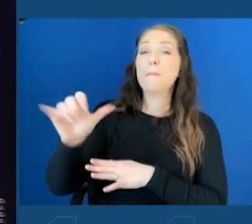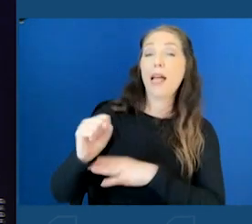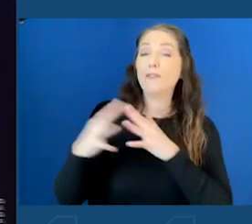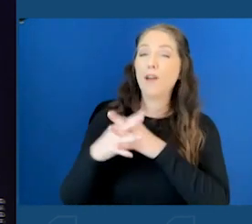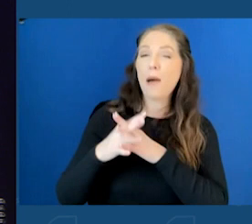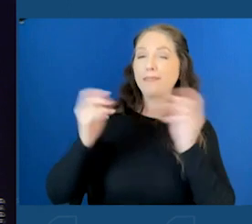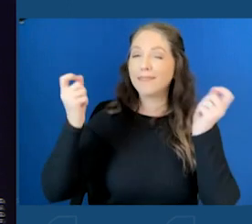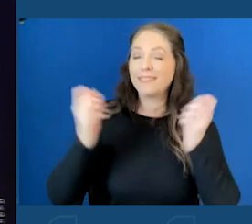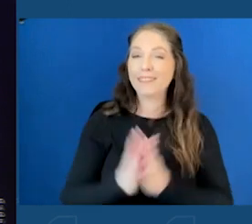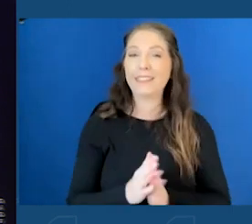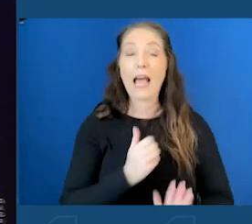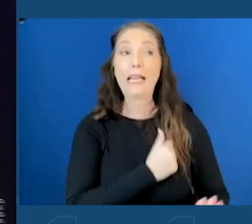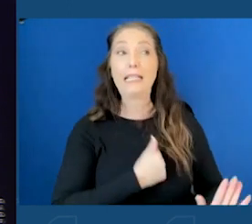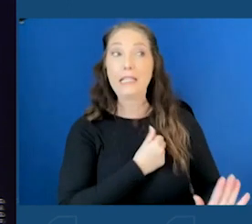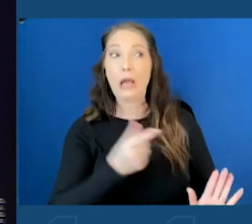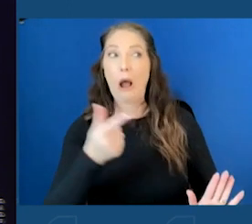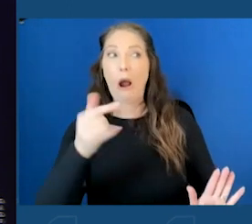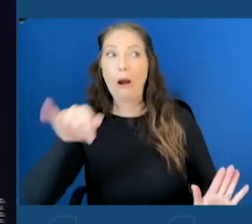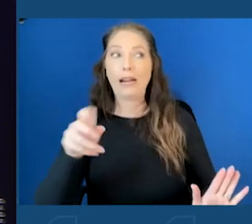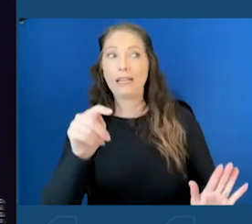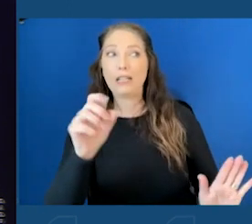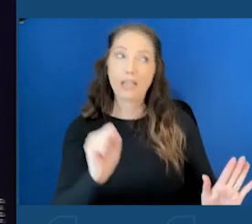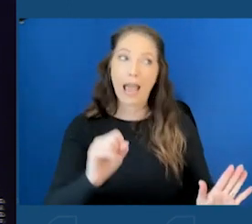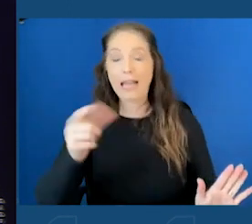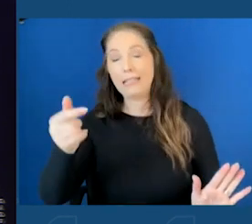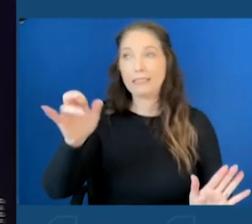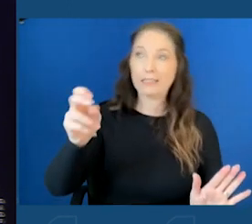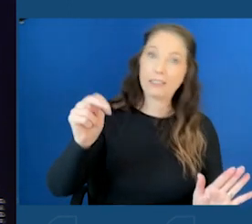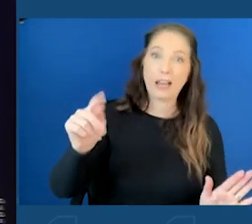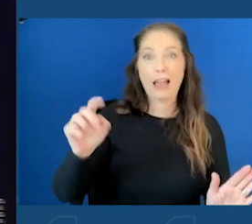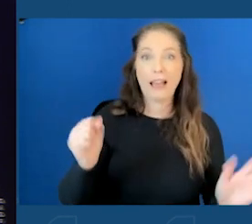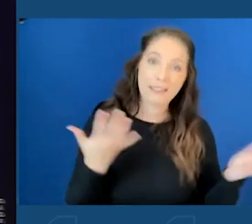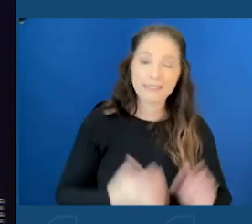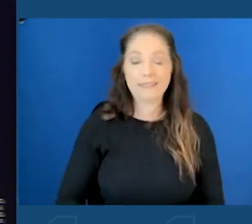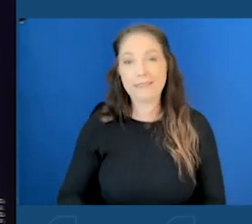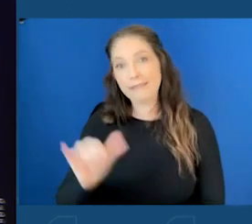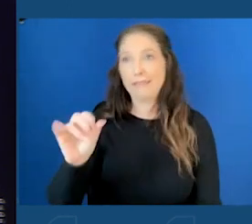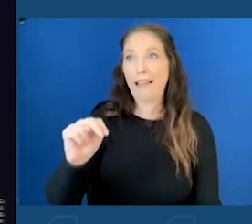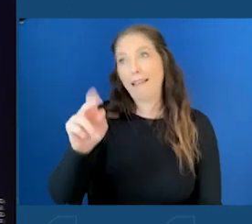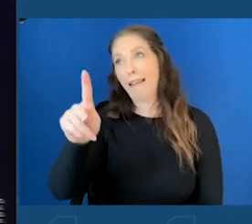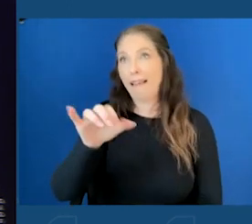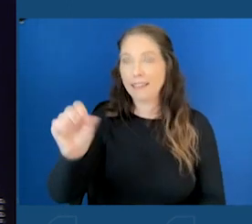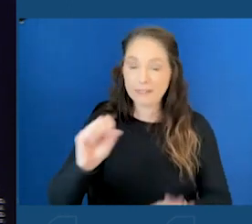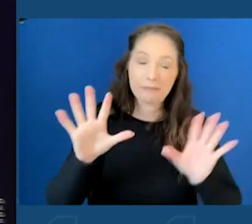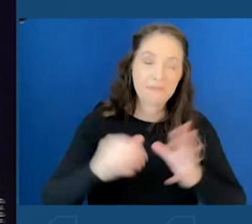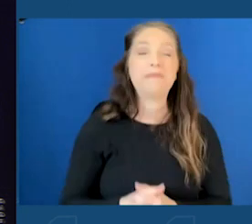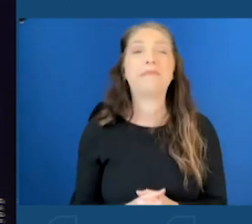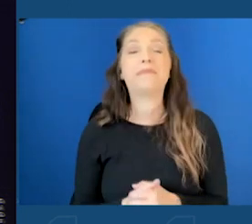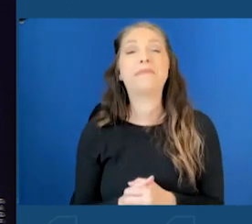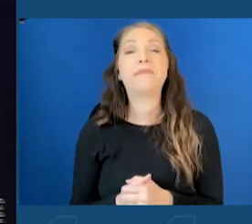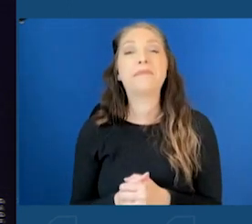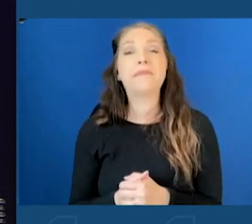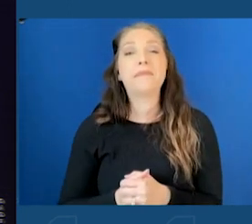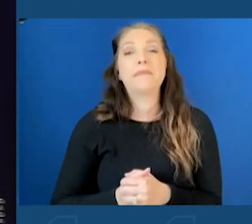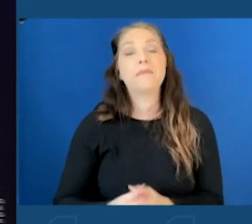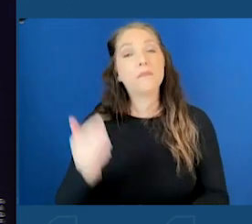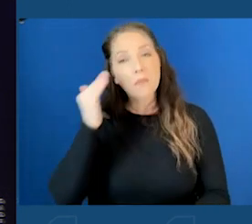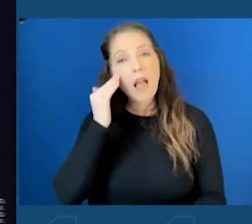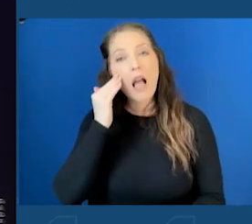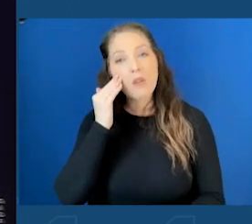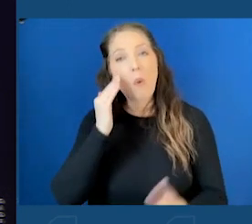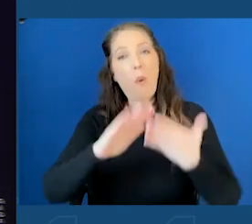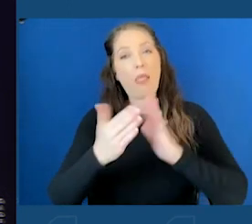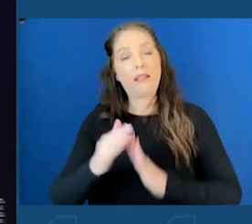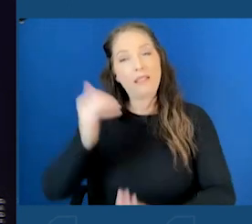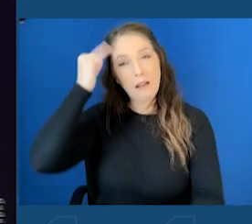Sorry, Jets, Giants, everybody. Let's get them all together. Yankees while we're at it. But I know the city of Buffalo because I